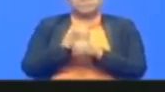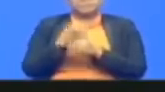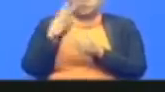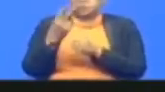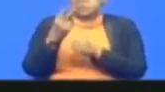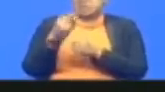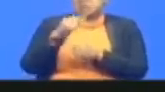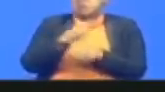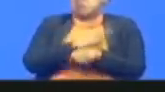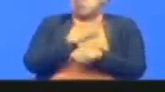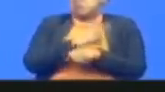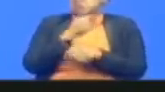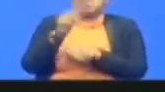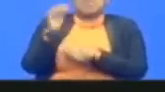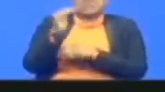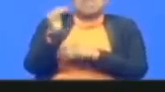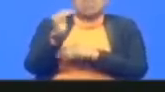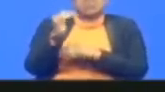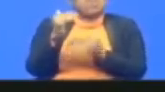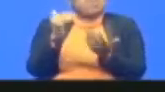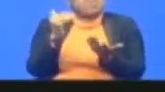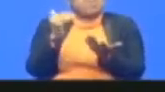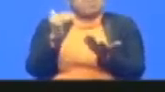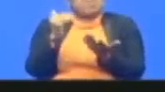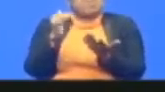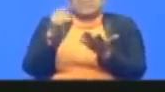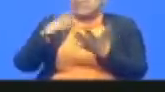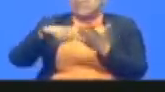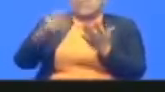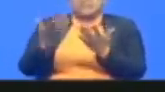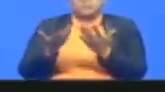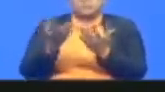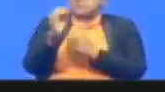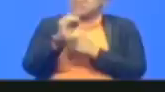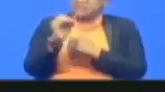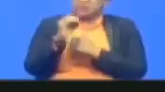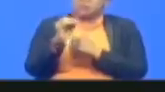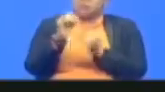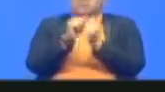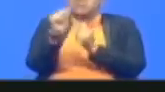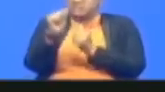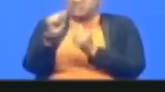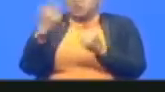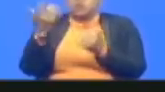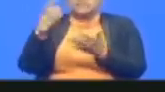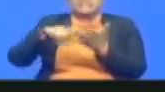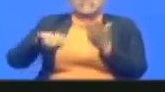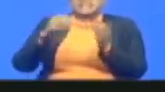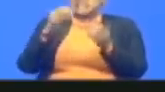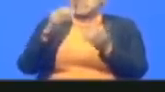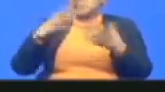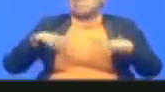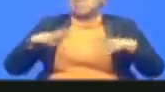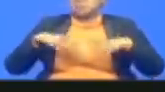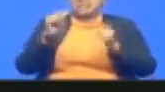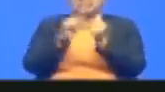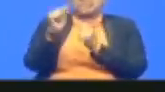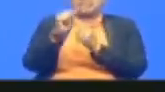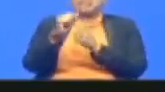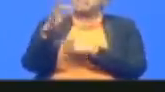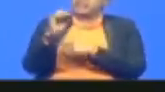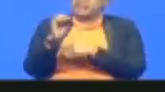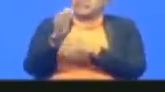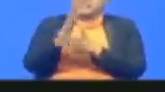maybe that's a level. What is their tax rate? Are they zero? Are they 15? Are they taxing people at 15? No, they are in 30. Some